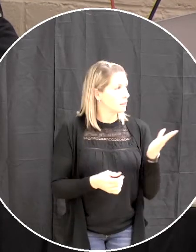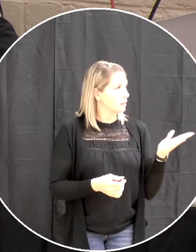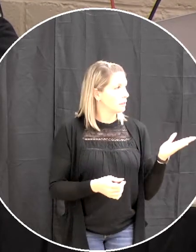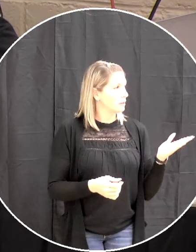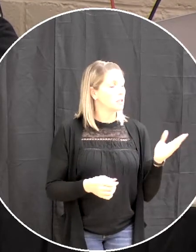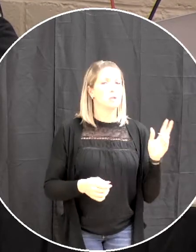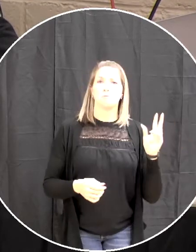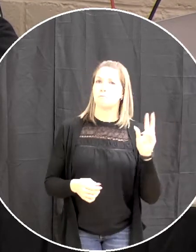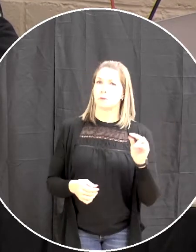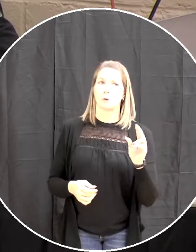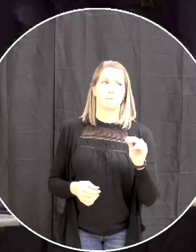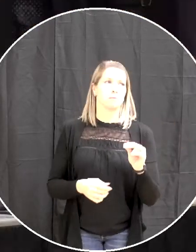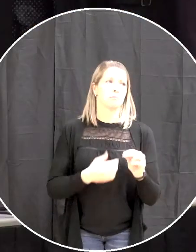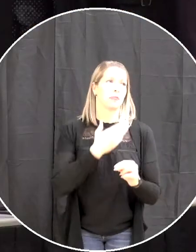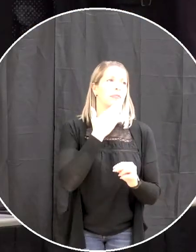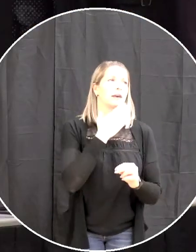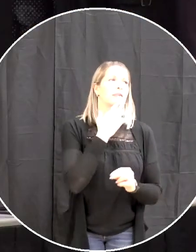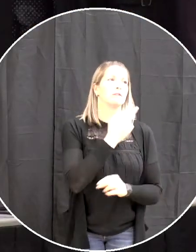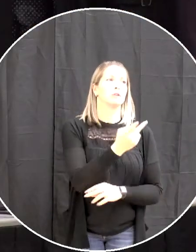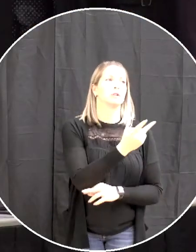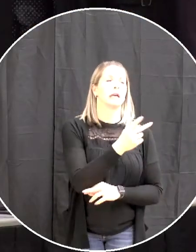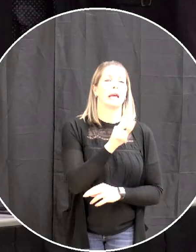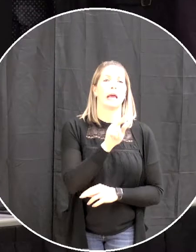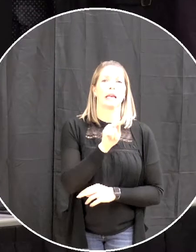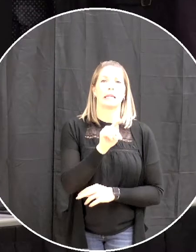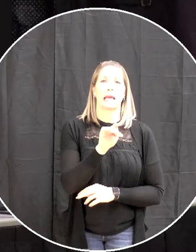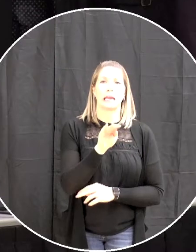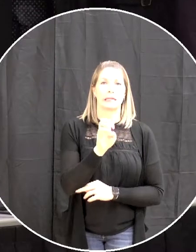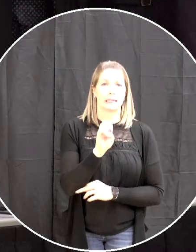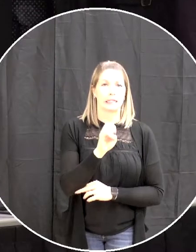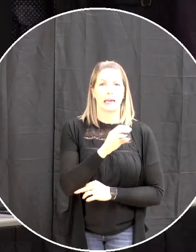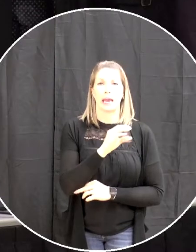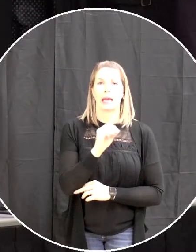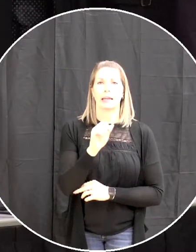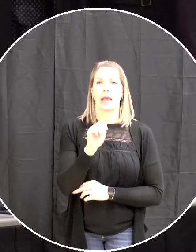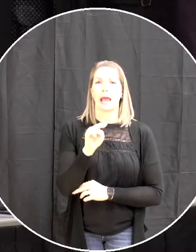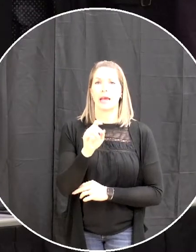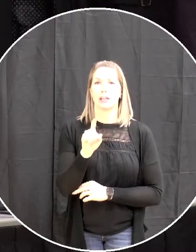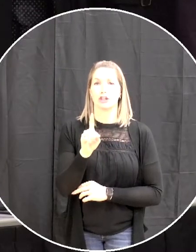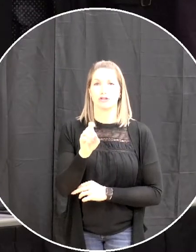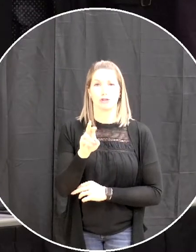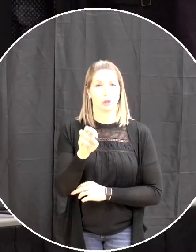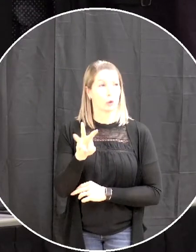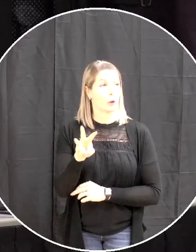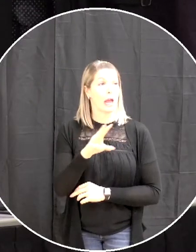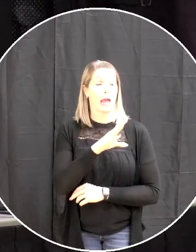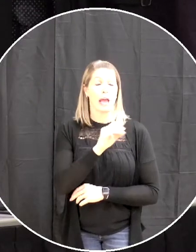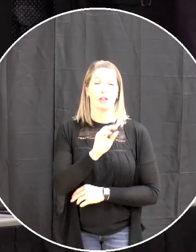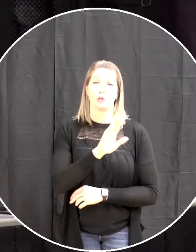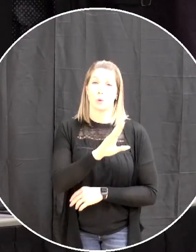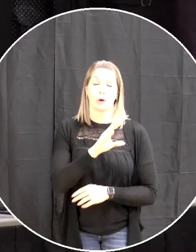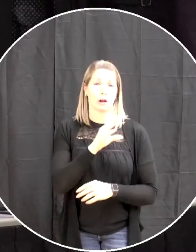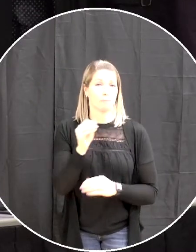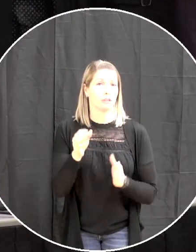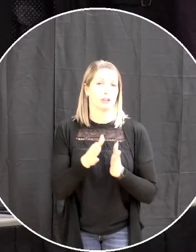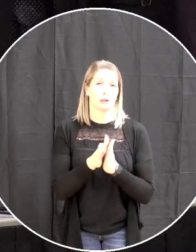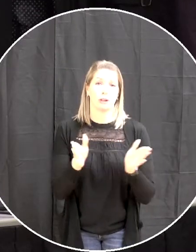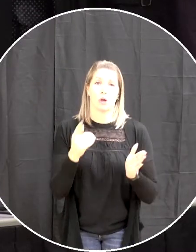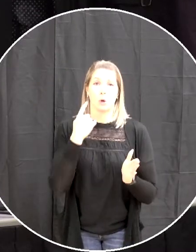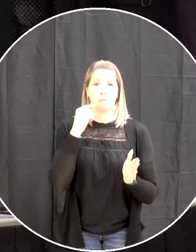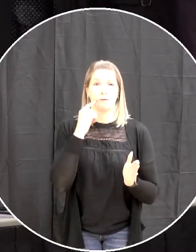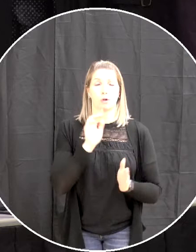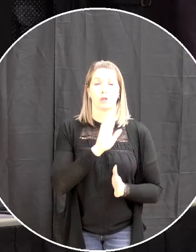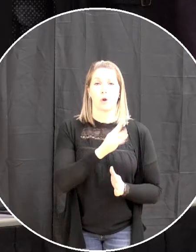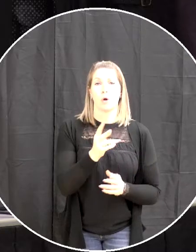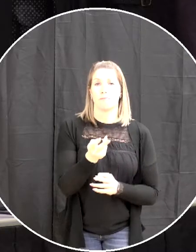Not just thank you very much to Katie and Andrew and EY in general for their professionalism